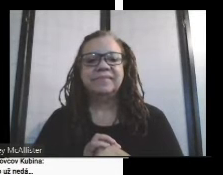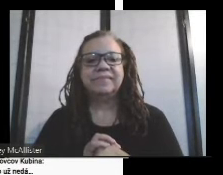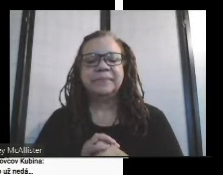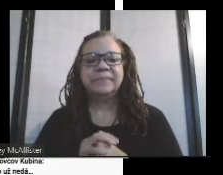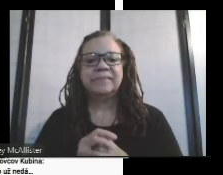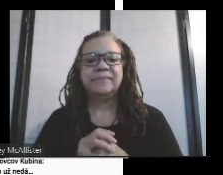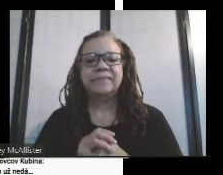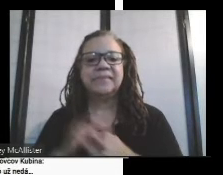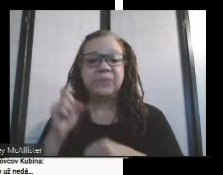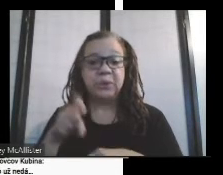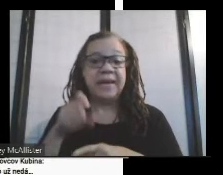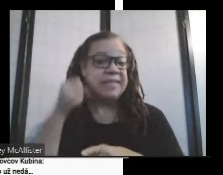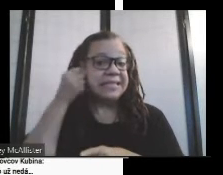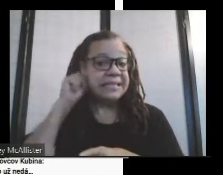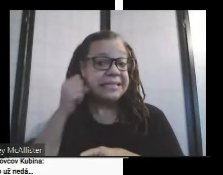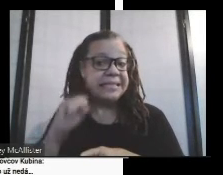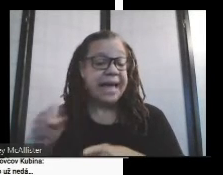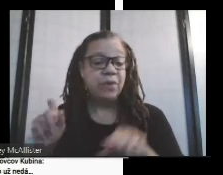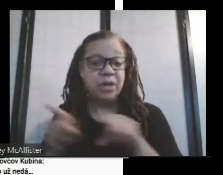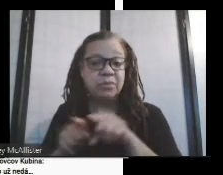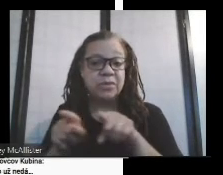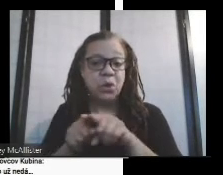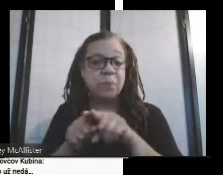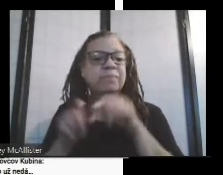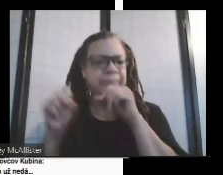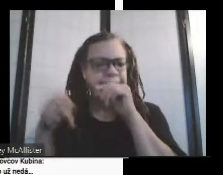Does this have sound? Yep.